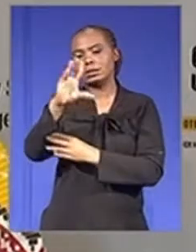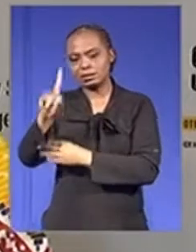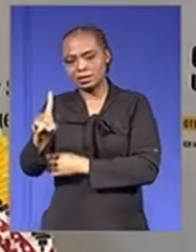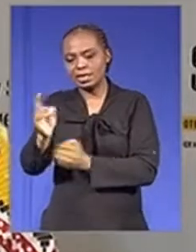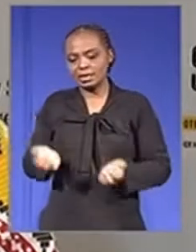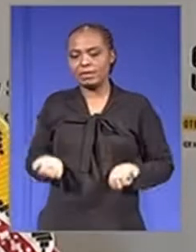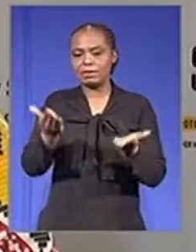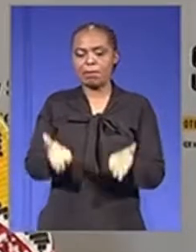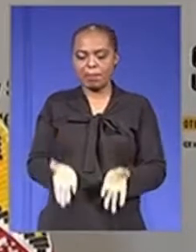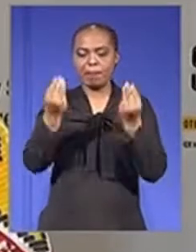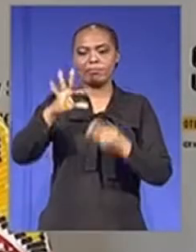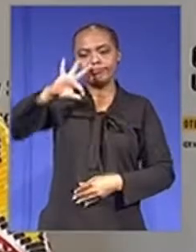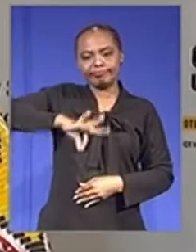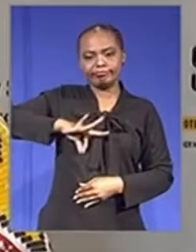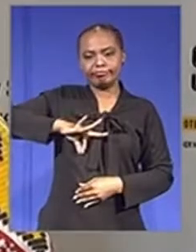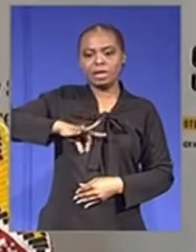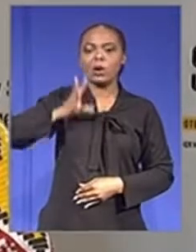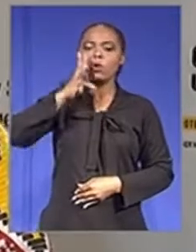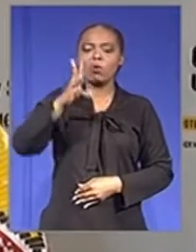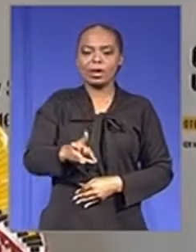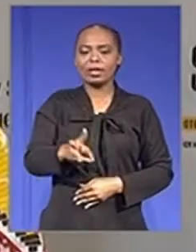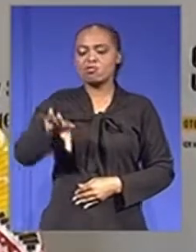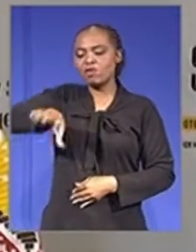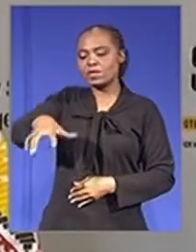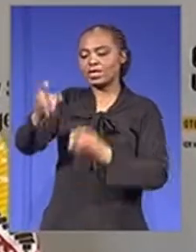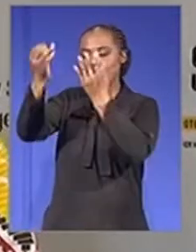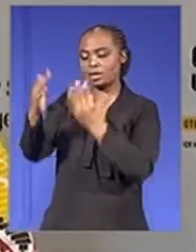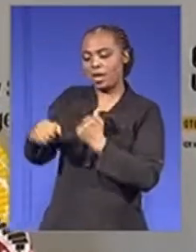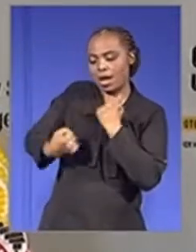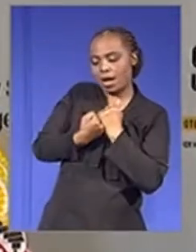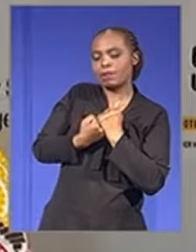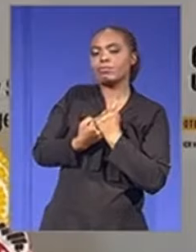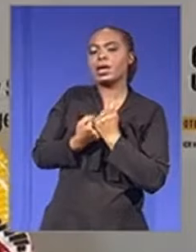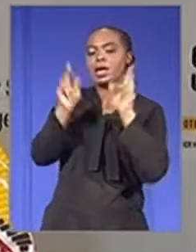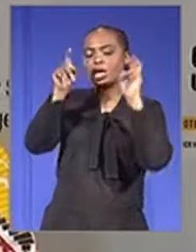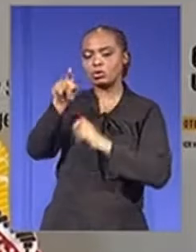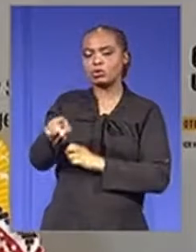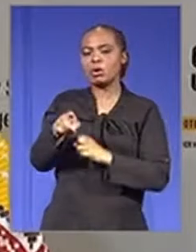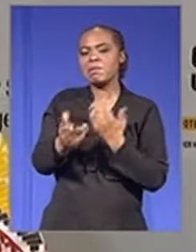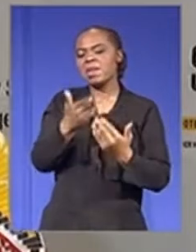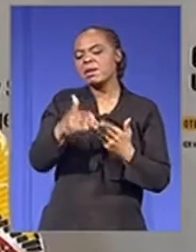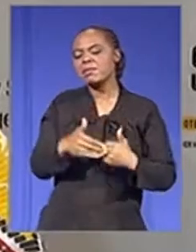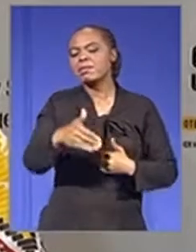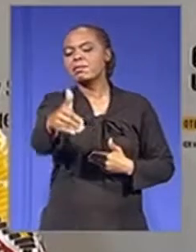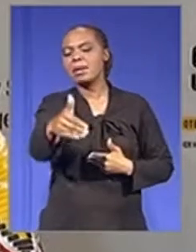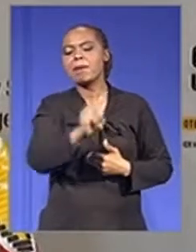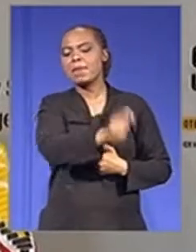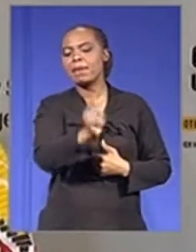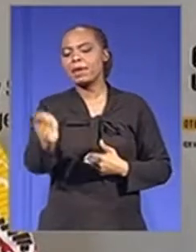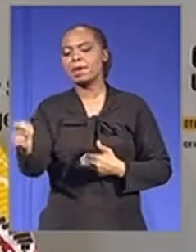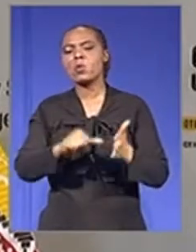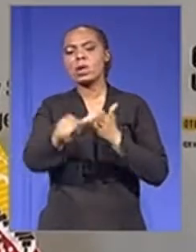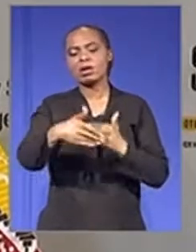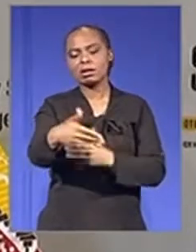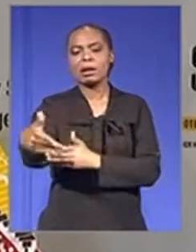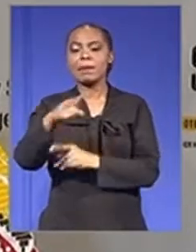their payments. Provincial treasuries are seized with this matter, and we expect payment to be made within the next few weeks upon receipt of